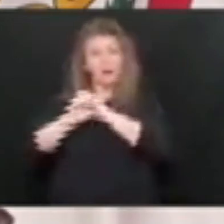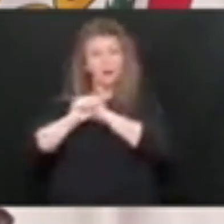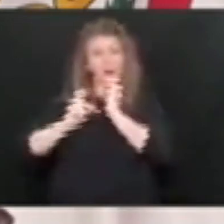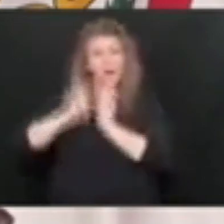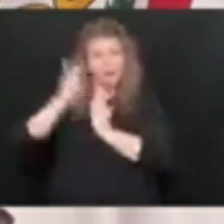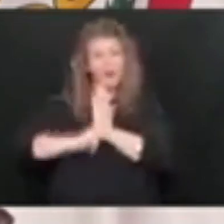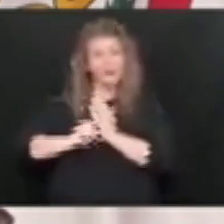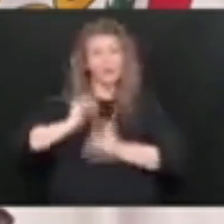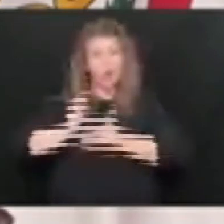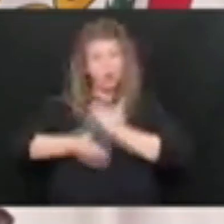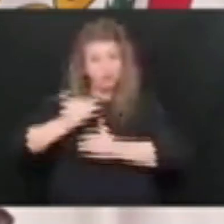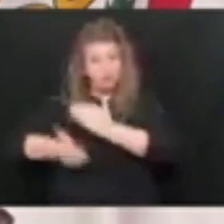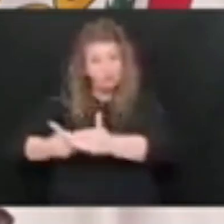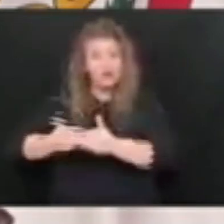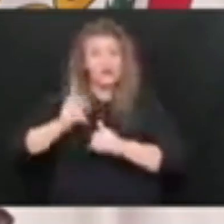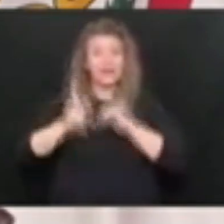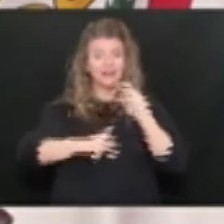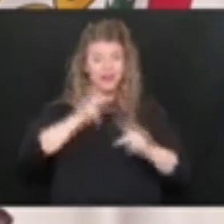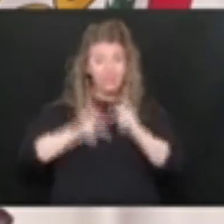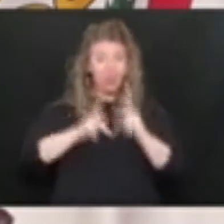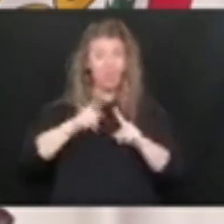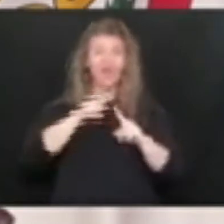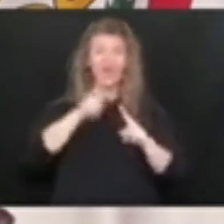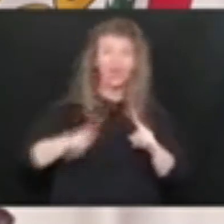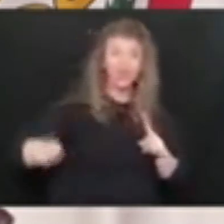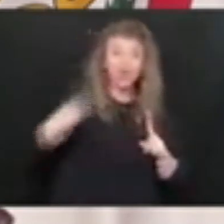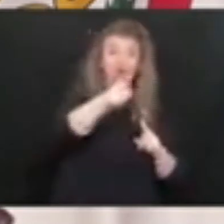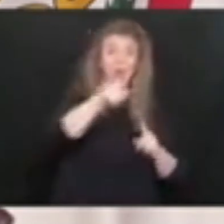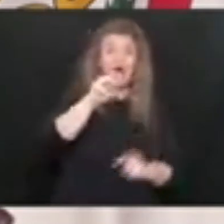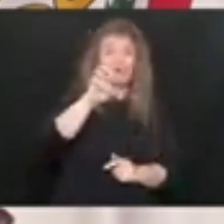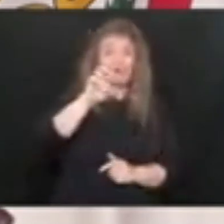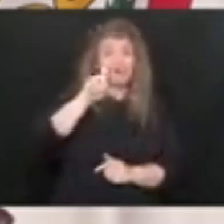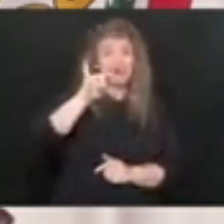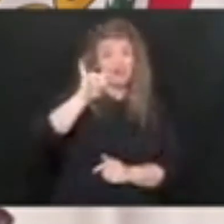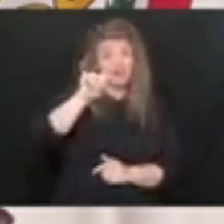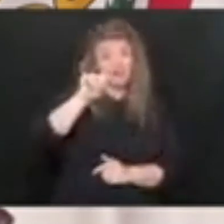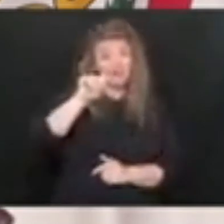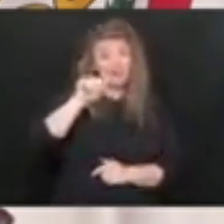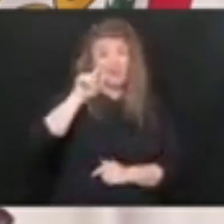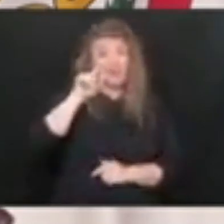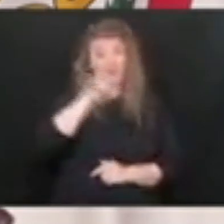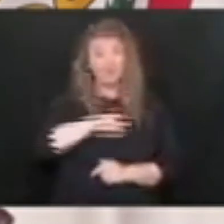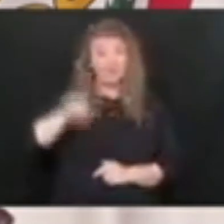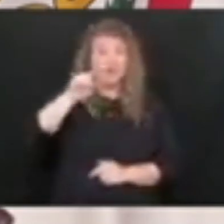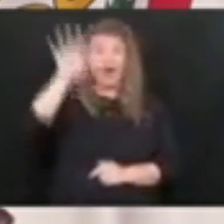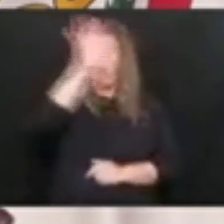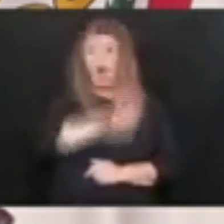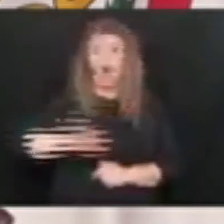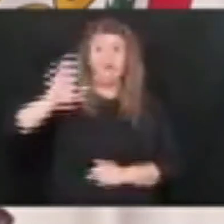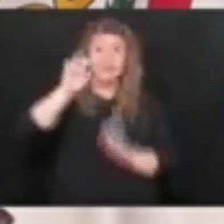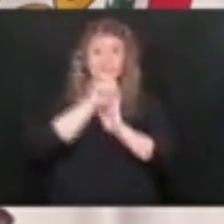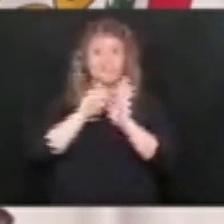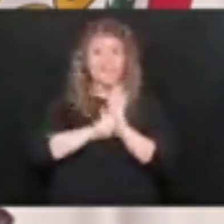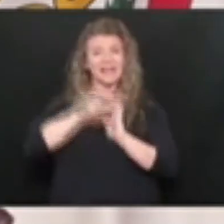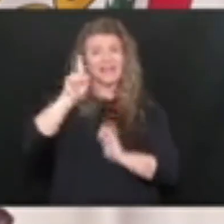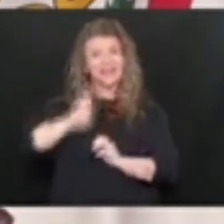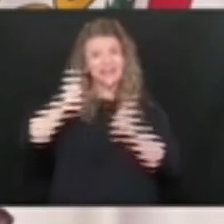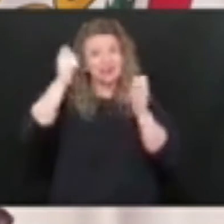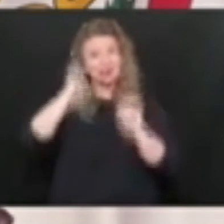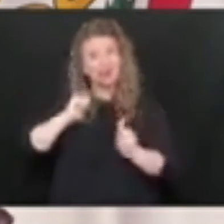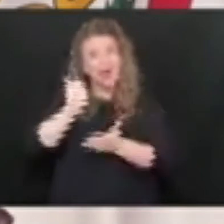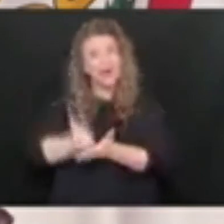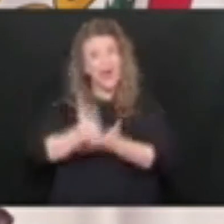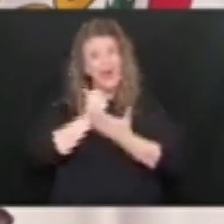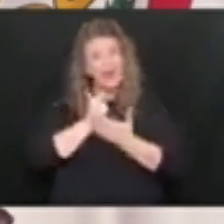and our people, you guys at the media, our people all across the state need to try to help encourage